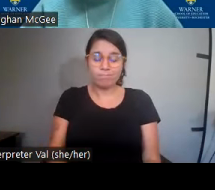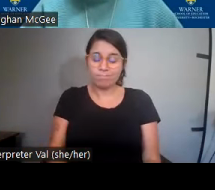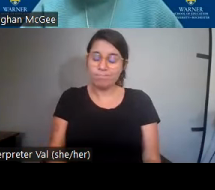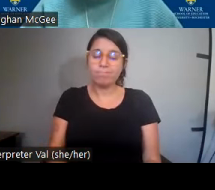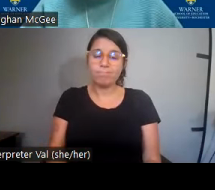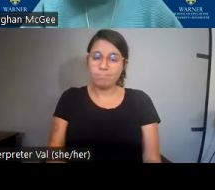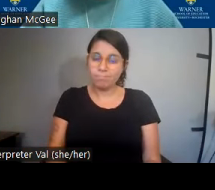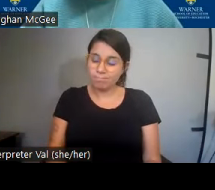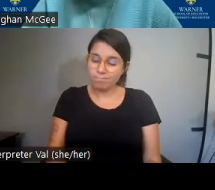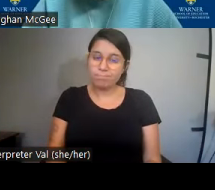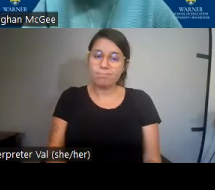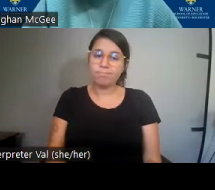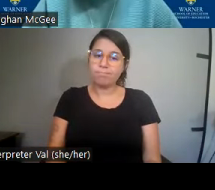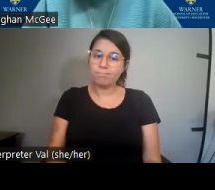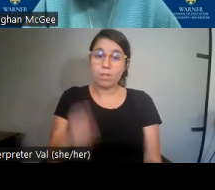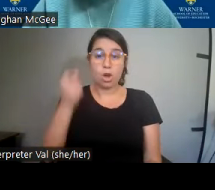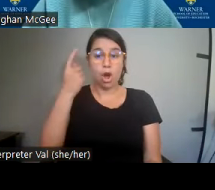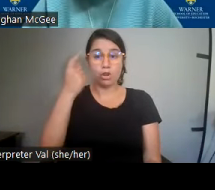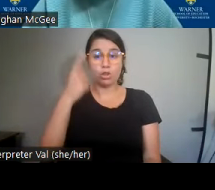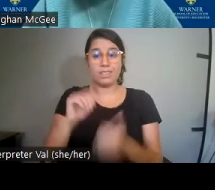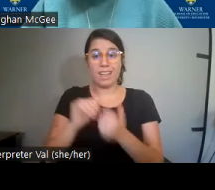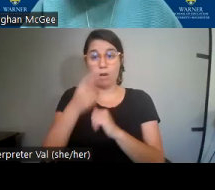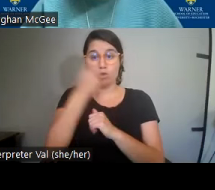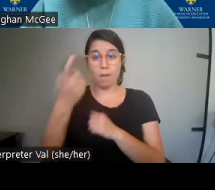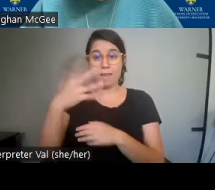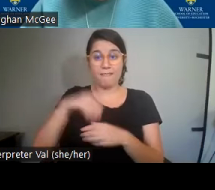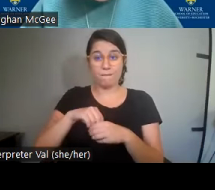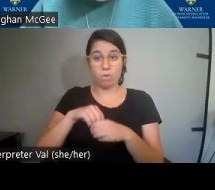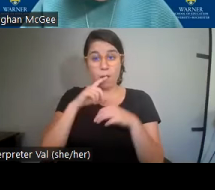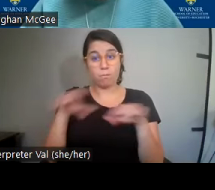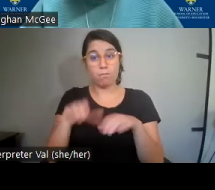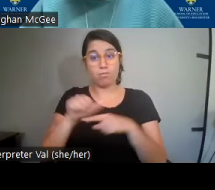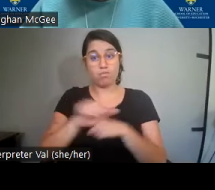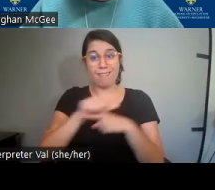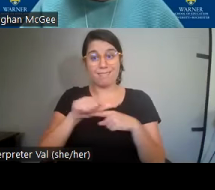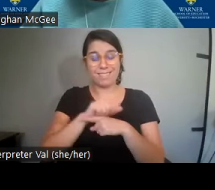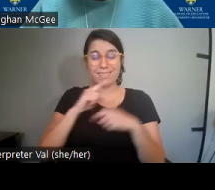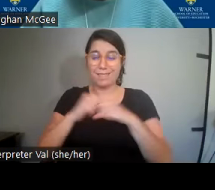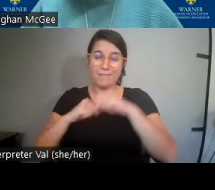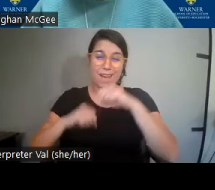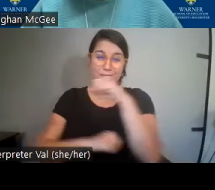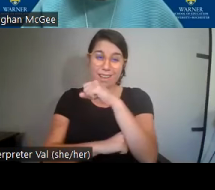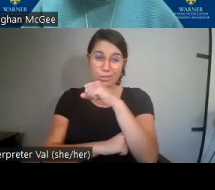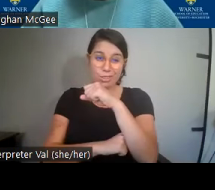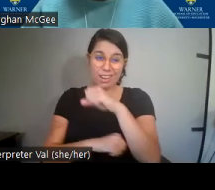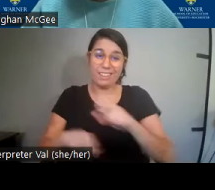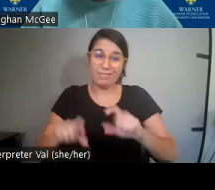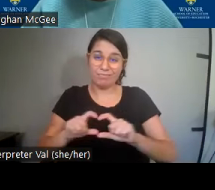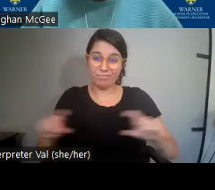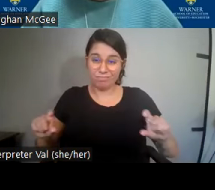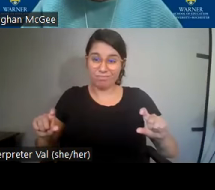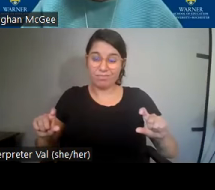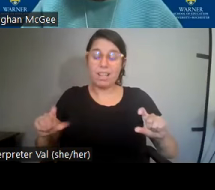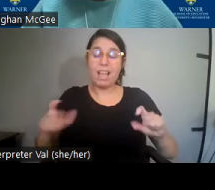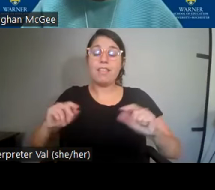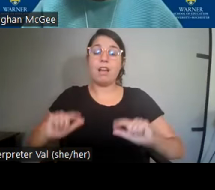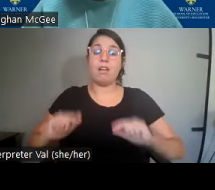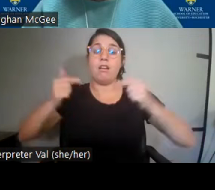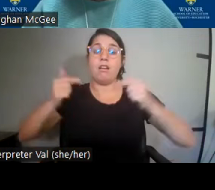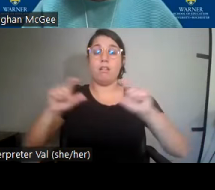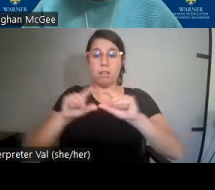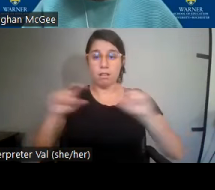understanding trauma-informed practices is really at the foundation. And then as we go up this pyramid, having a